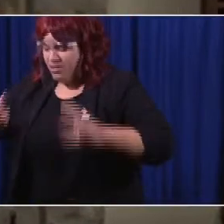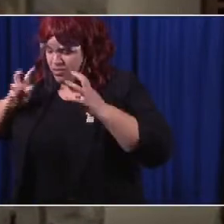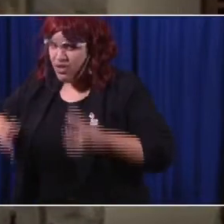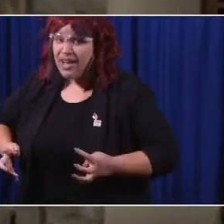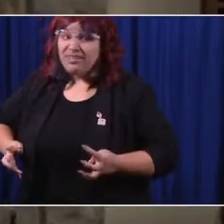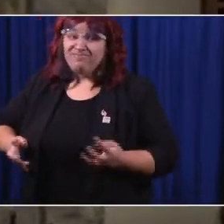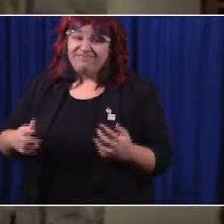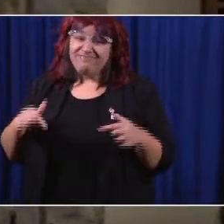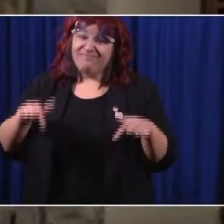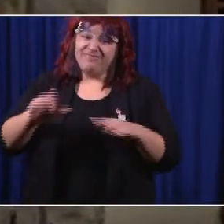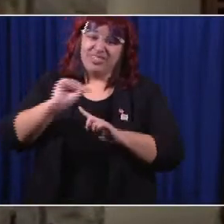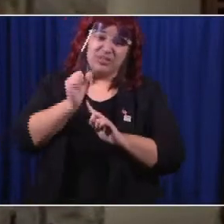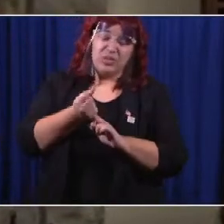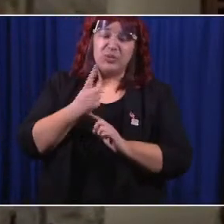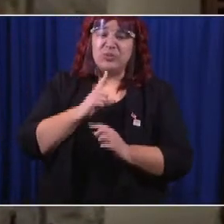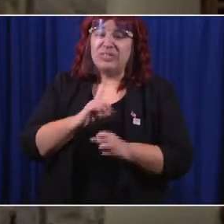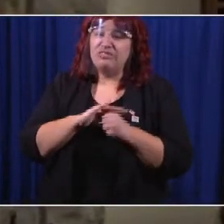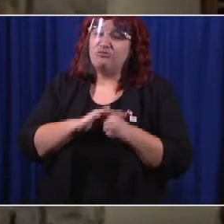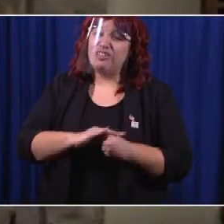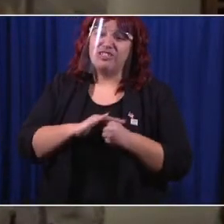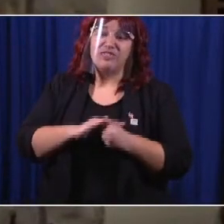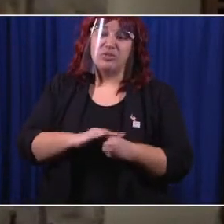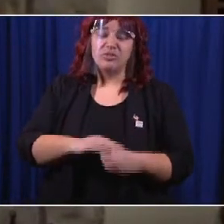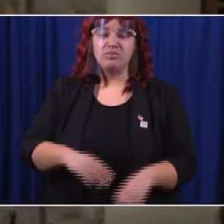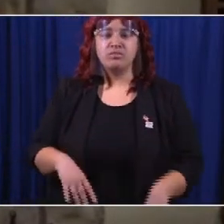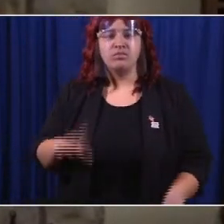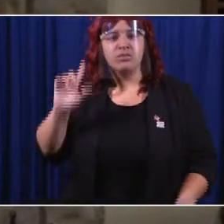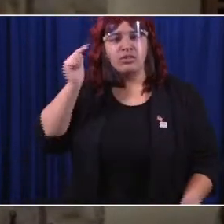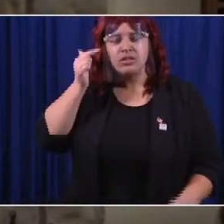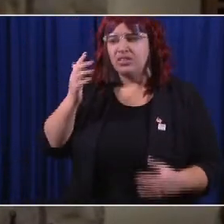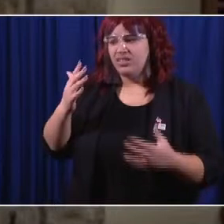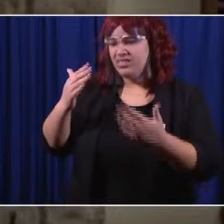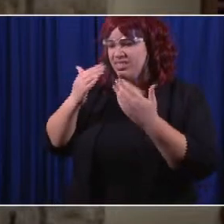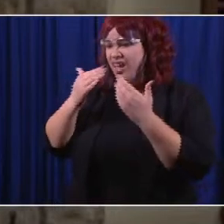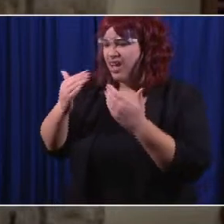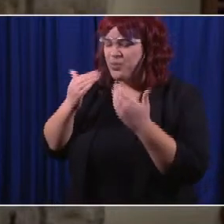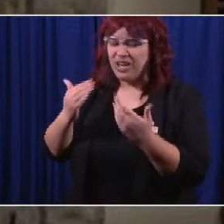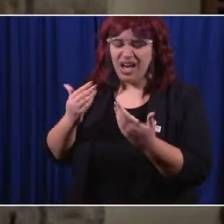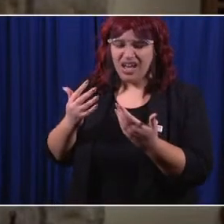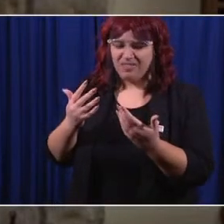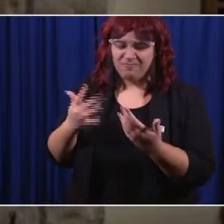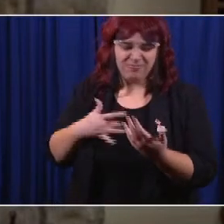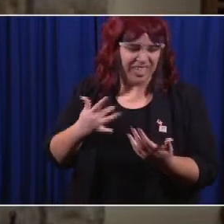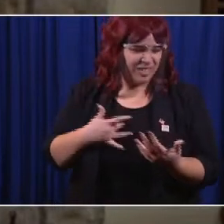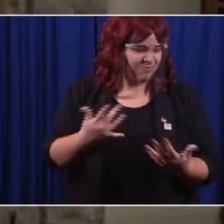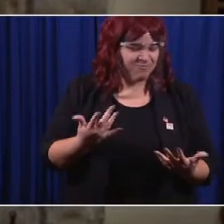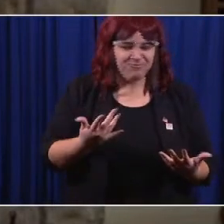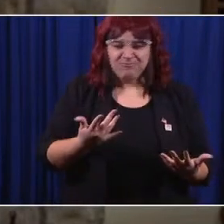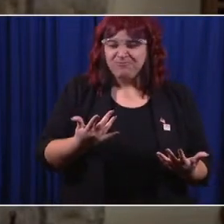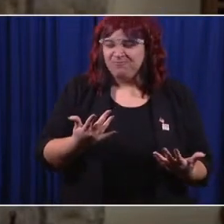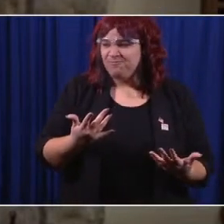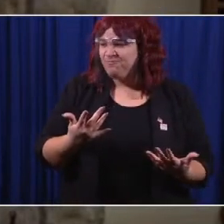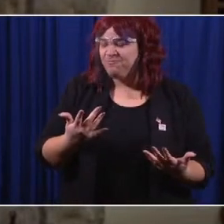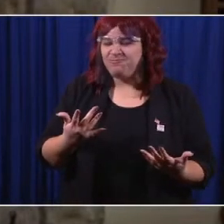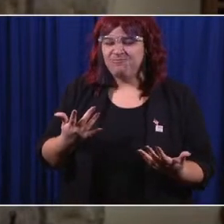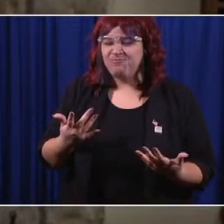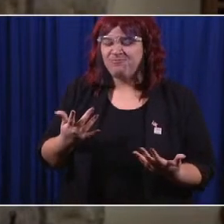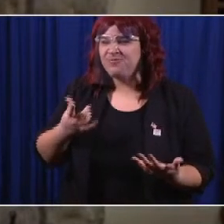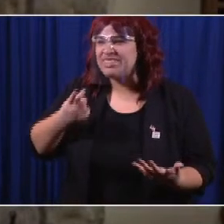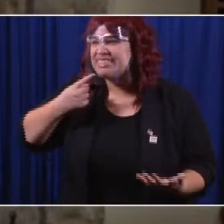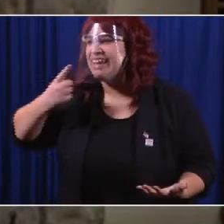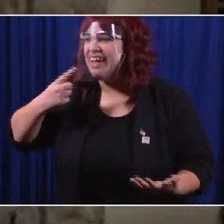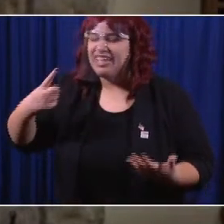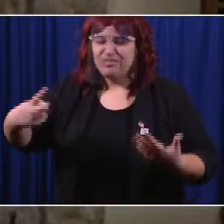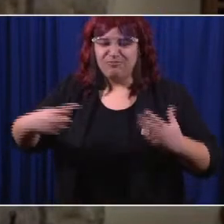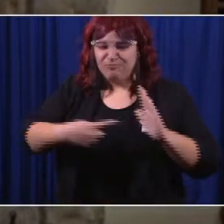Well, thank you very, very much. Thank you is not very adequate for any of you, but thank you so very,